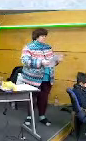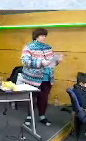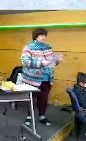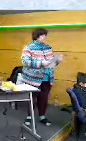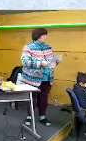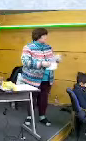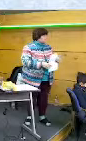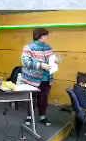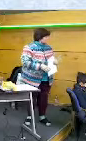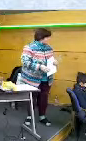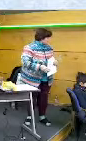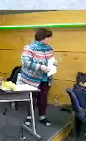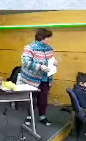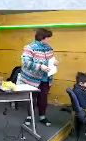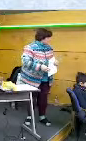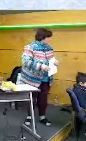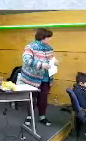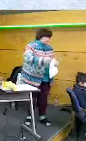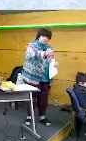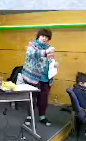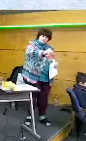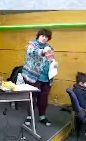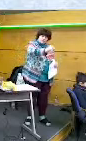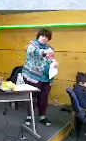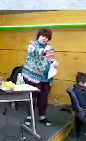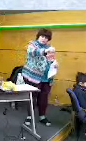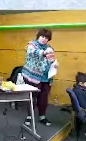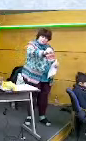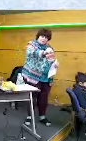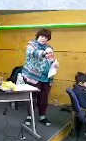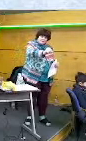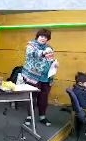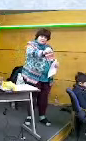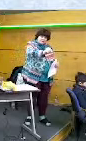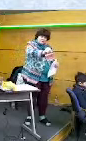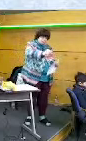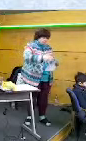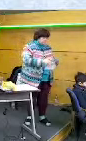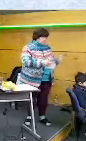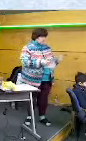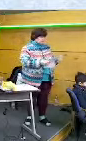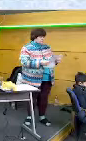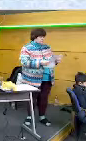It's the strangest thing to see. Did you circle the period?